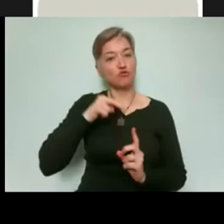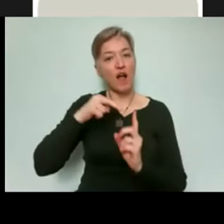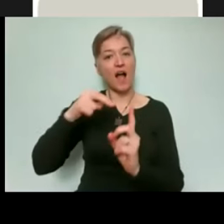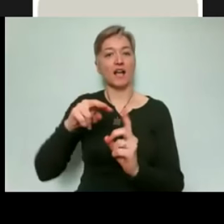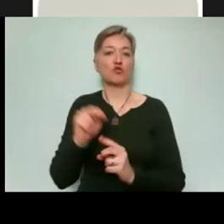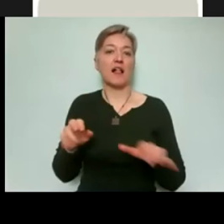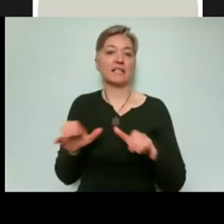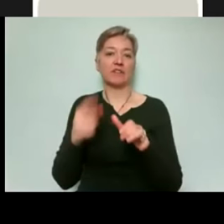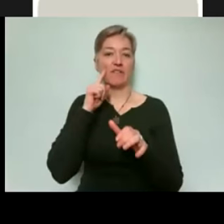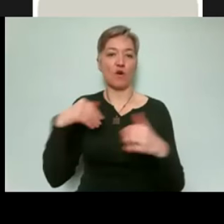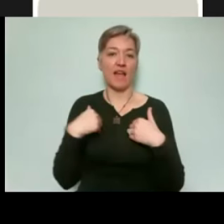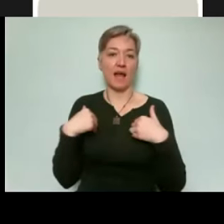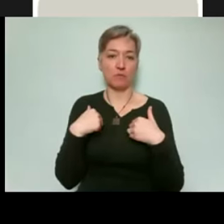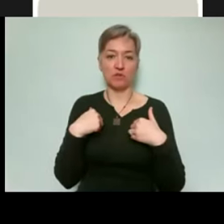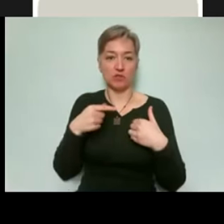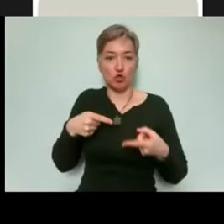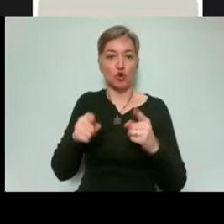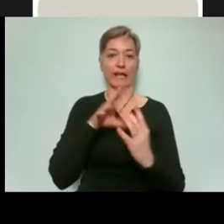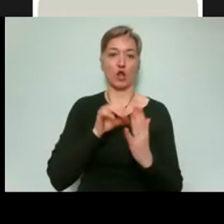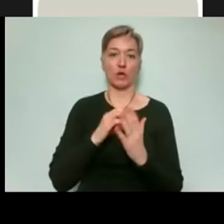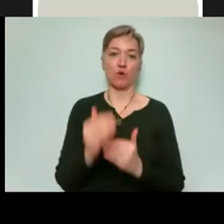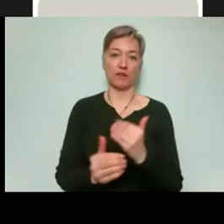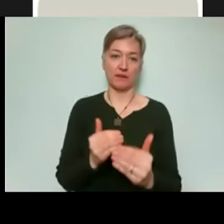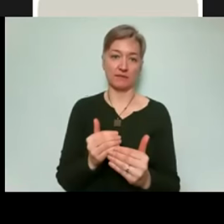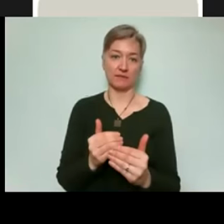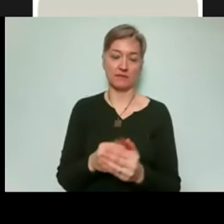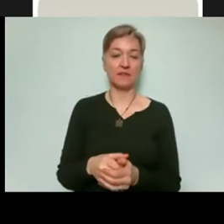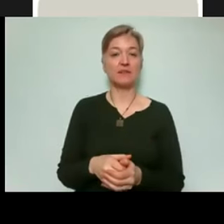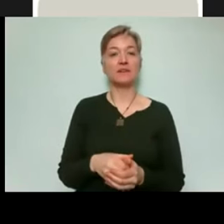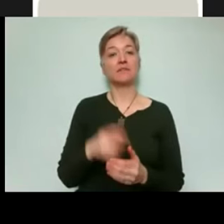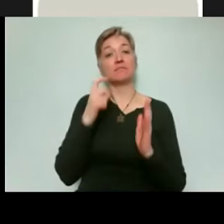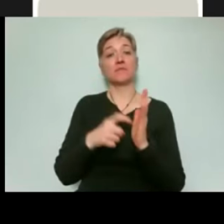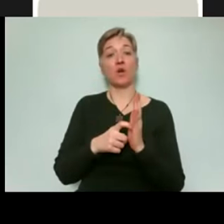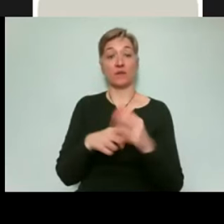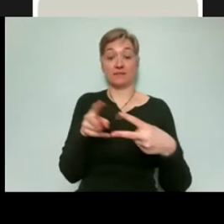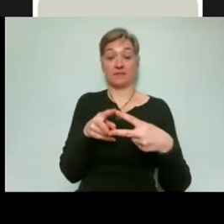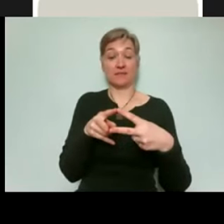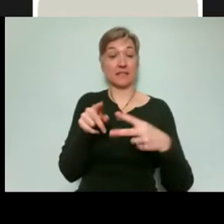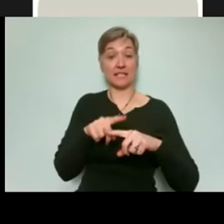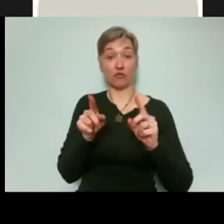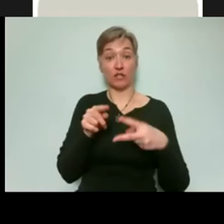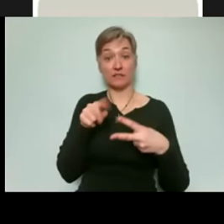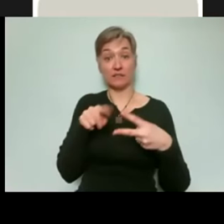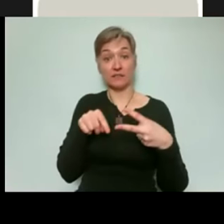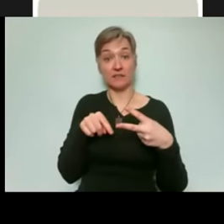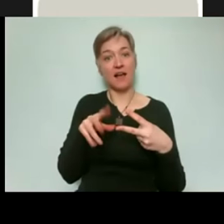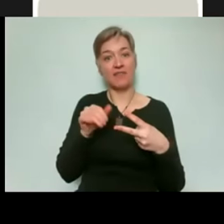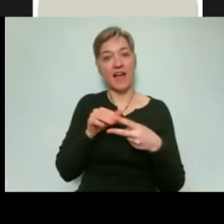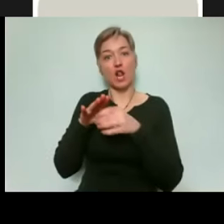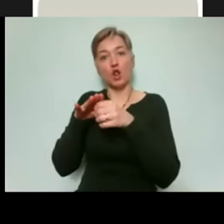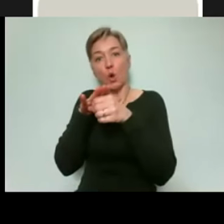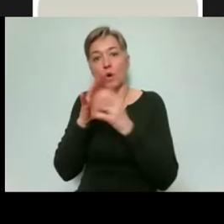of these animals all across the learning process and found that this difference between FESF and plexin animals, the sort of localized versus